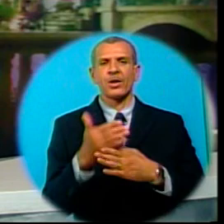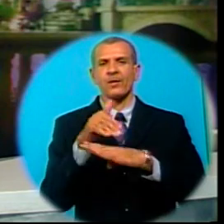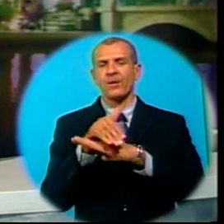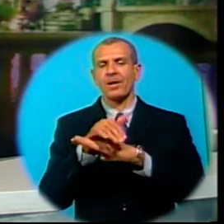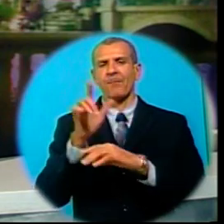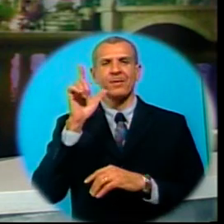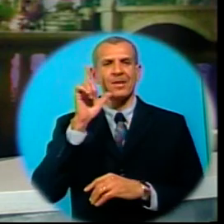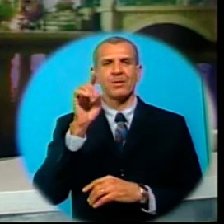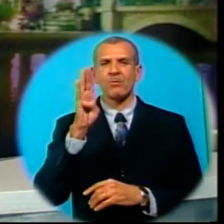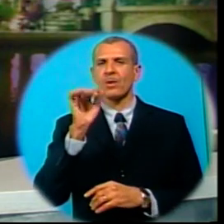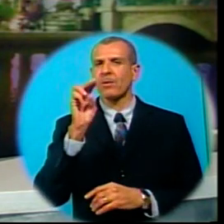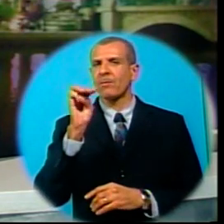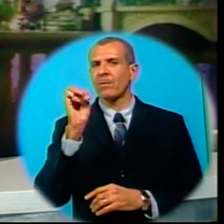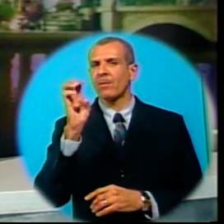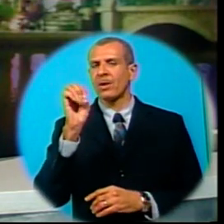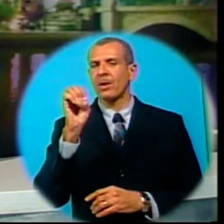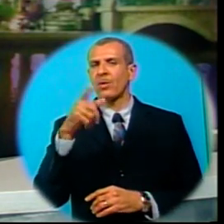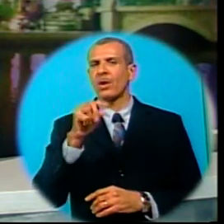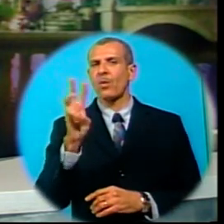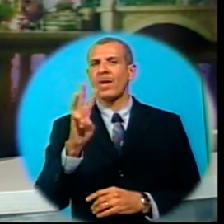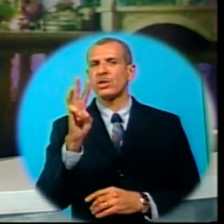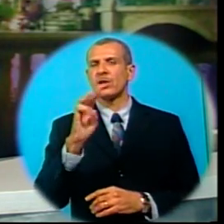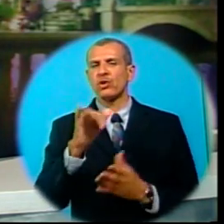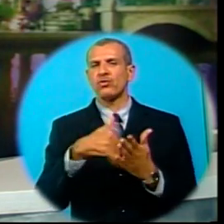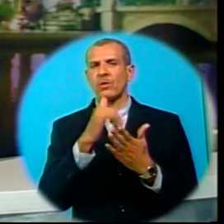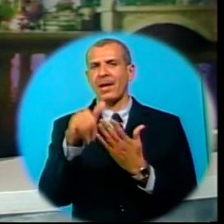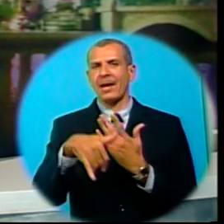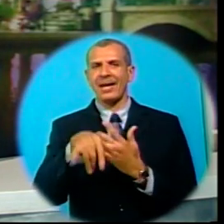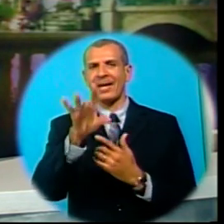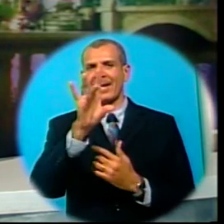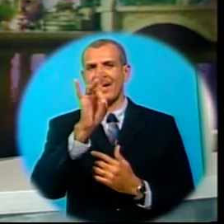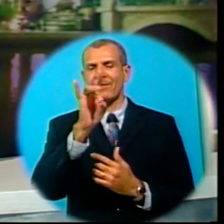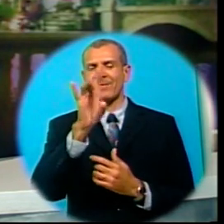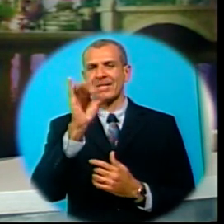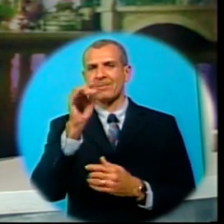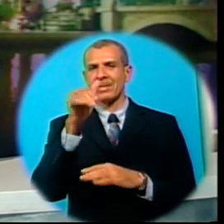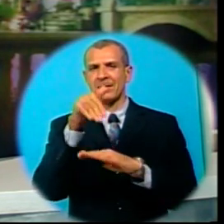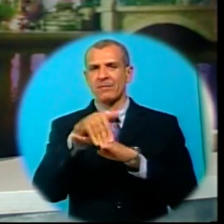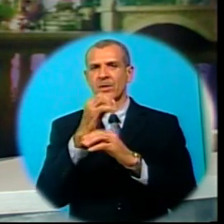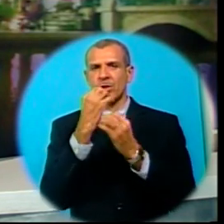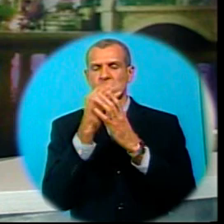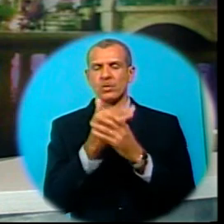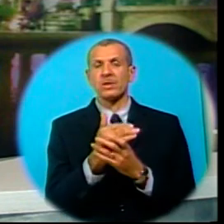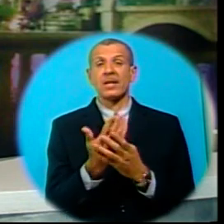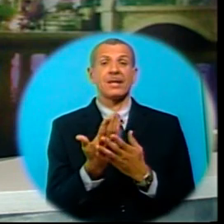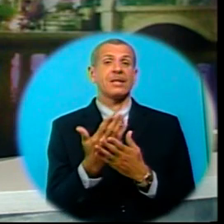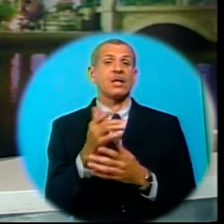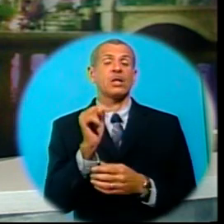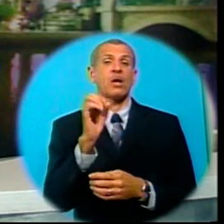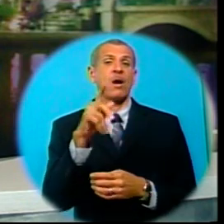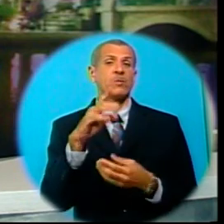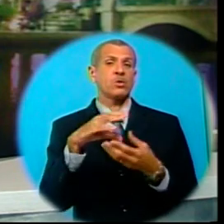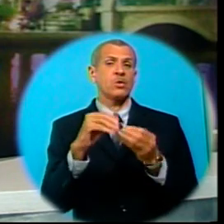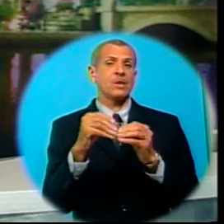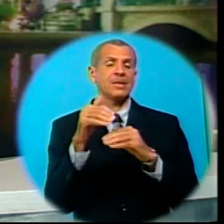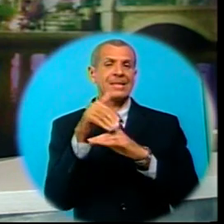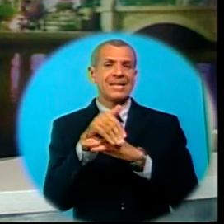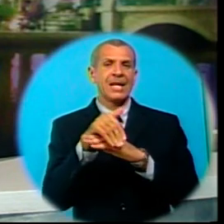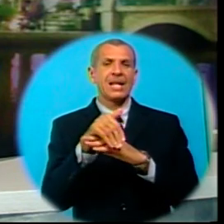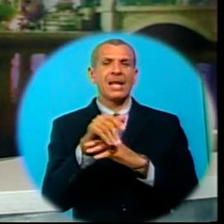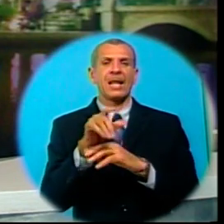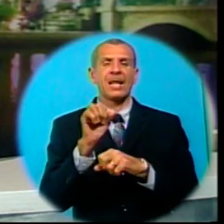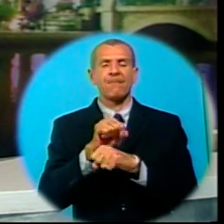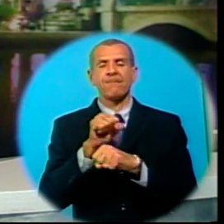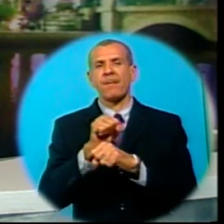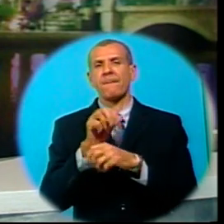and good evening. I'm Lisa Broom with the Wednesday, July 8th edition of the CBC Evening News. In our top story tonight, Labour Minister Dr. Esther Bayer